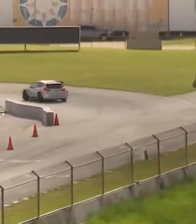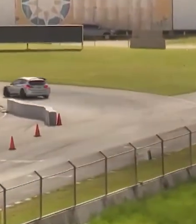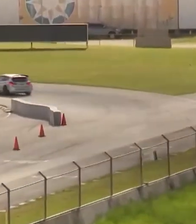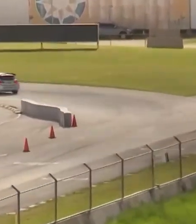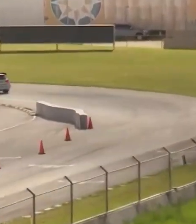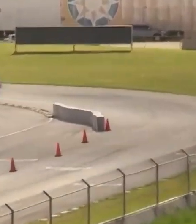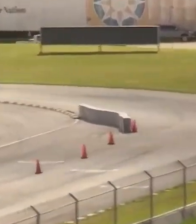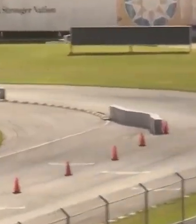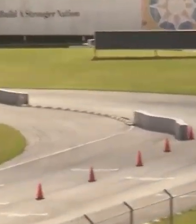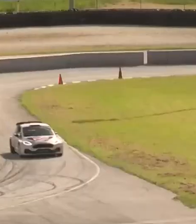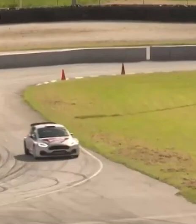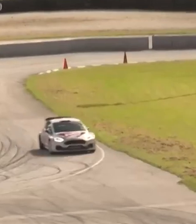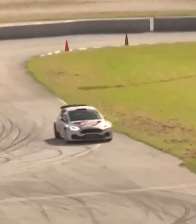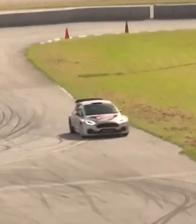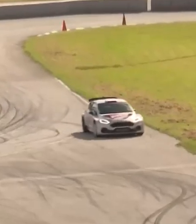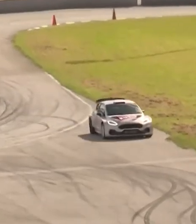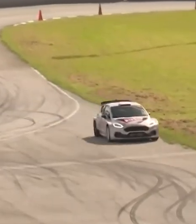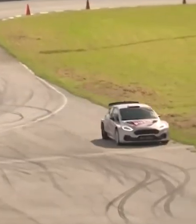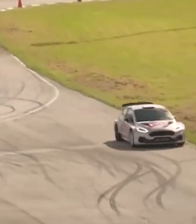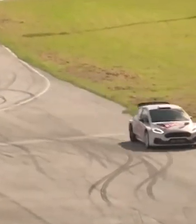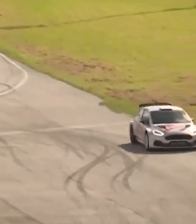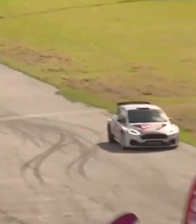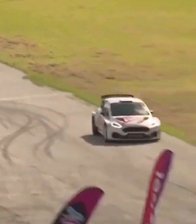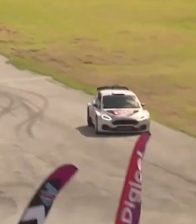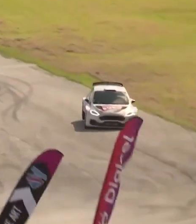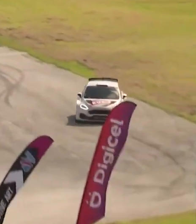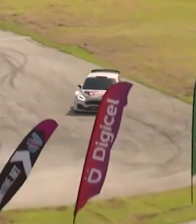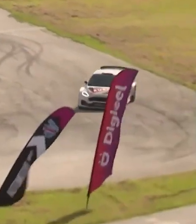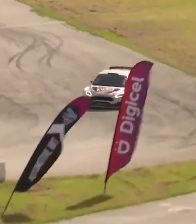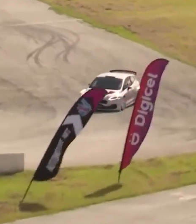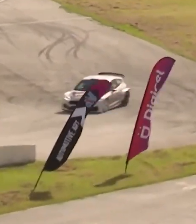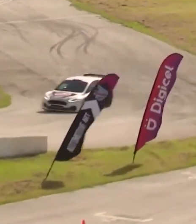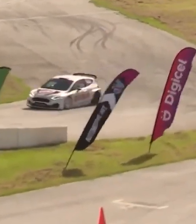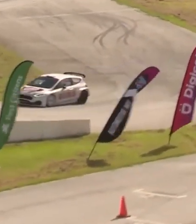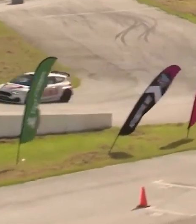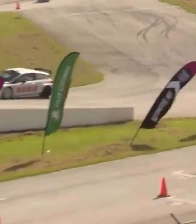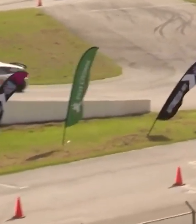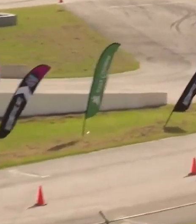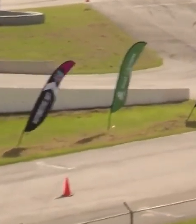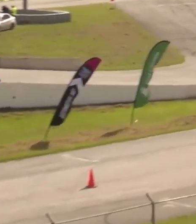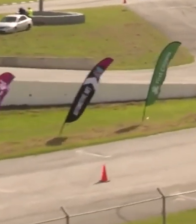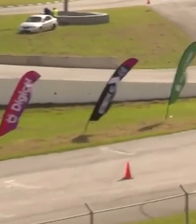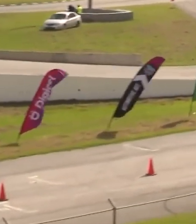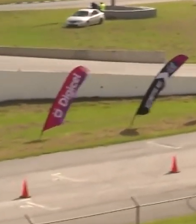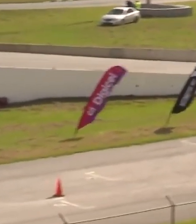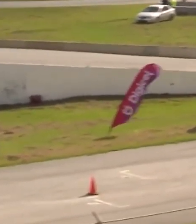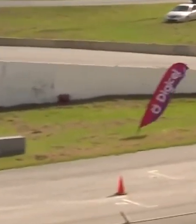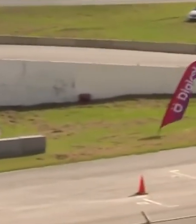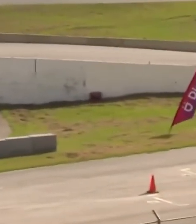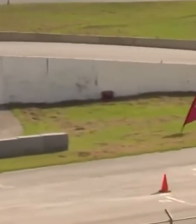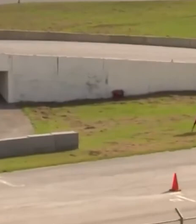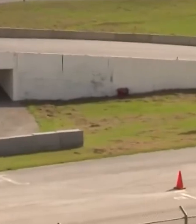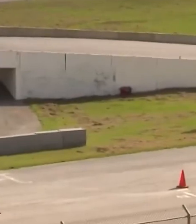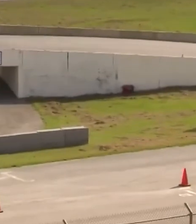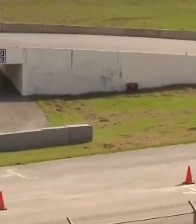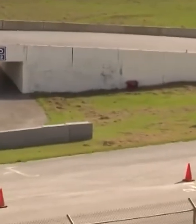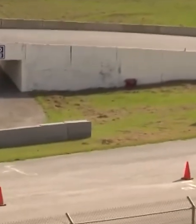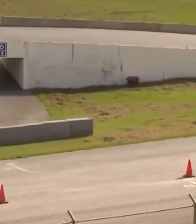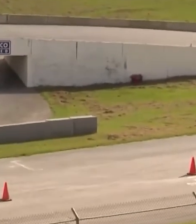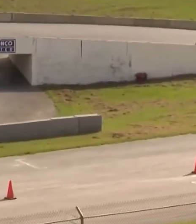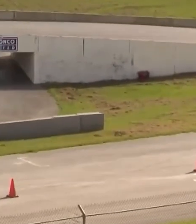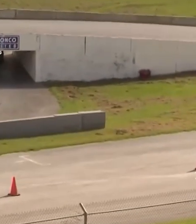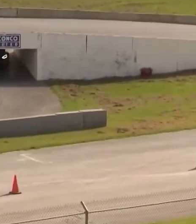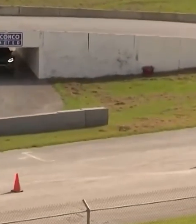Rally 2s. The way Panton attacked the circuit, it was obvious his machine had more juice, or